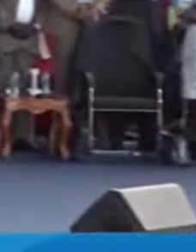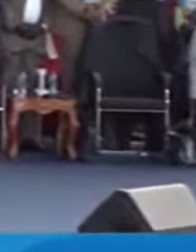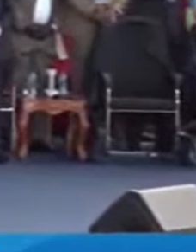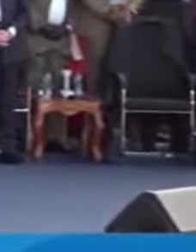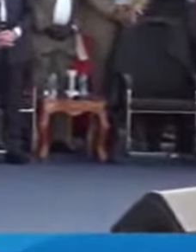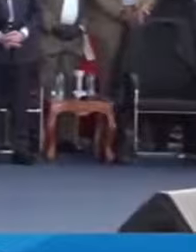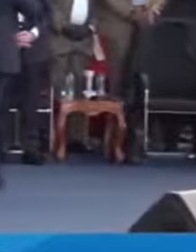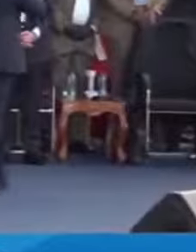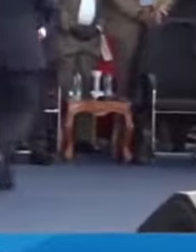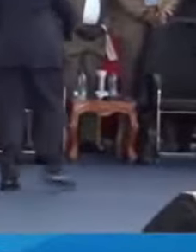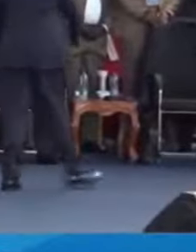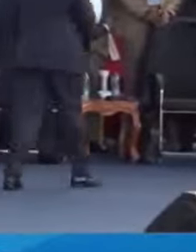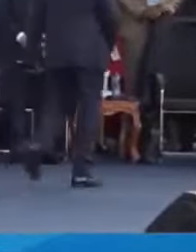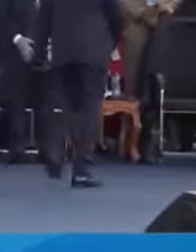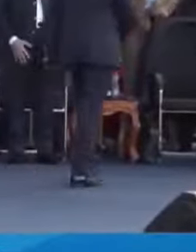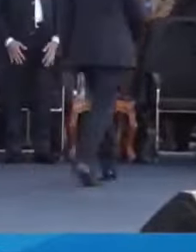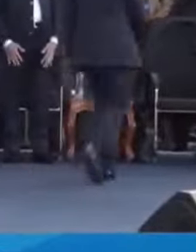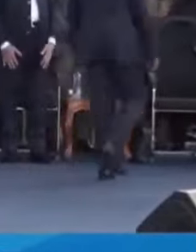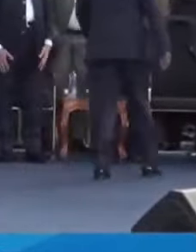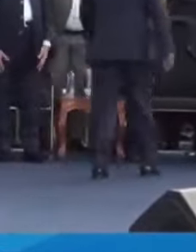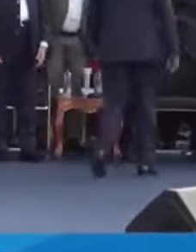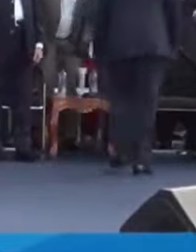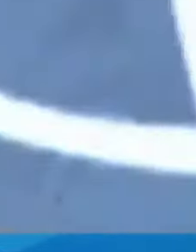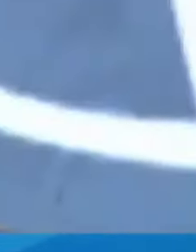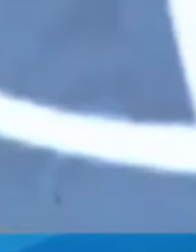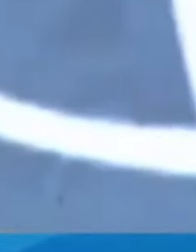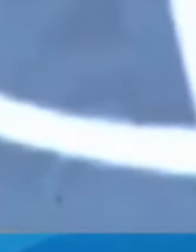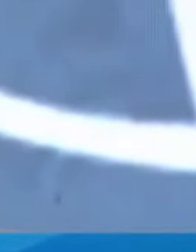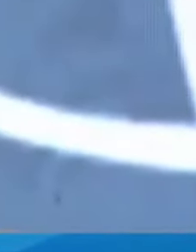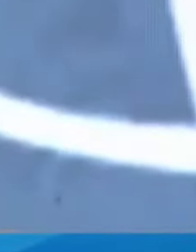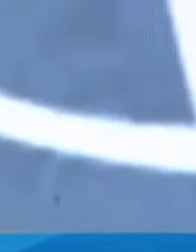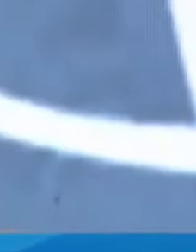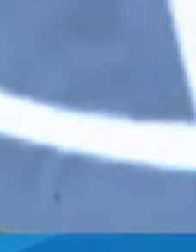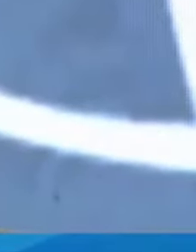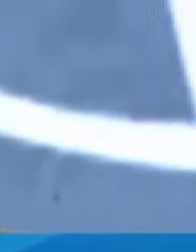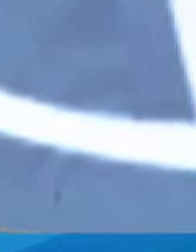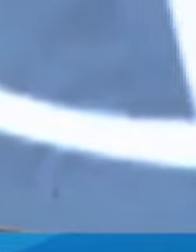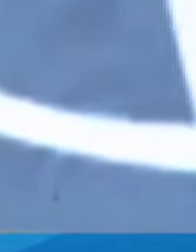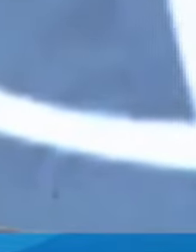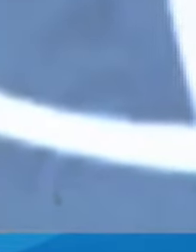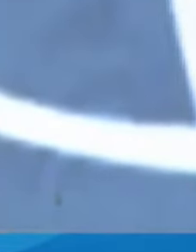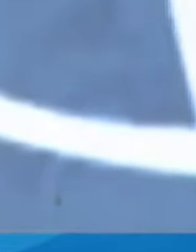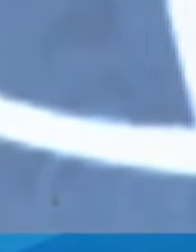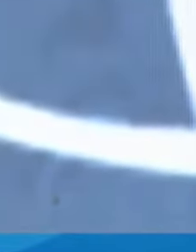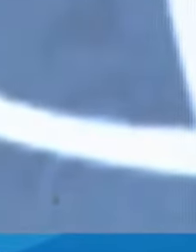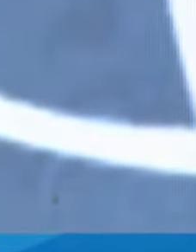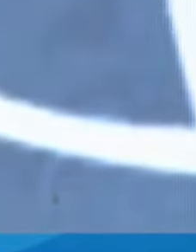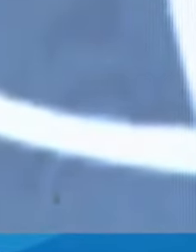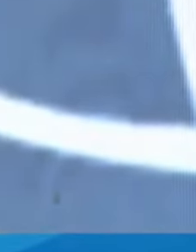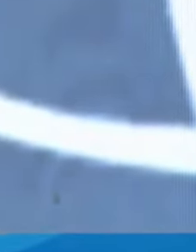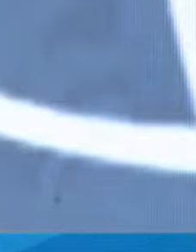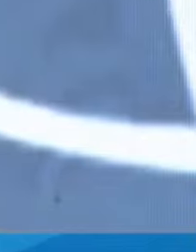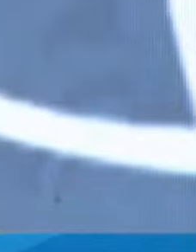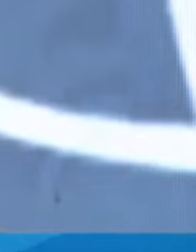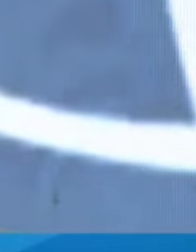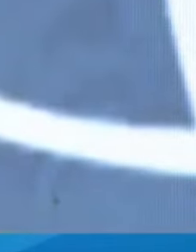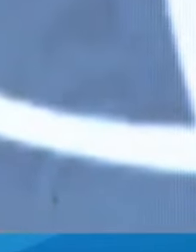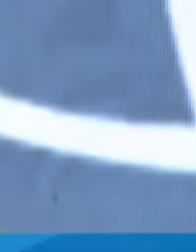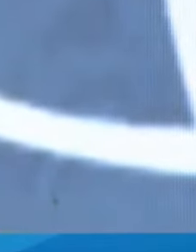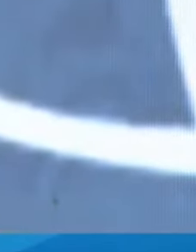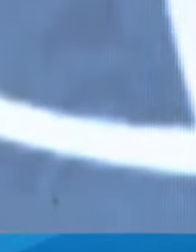Kenya thank you very President William rut R William